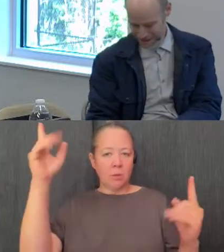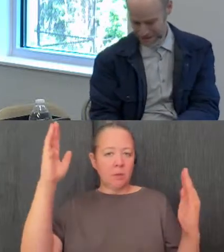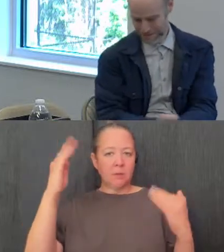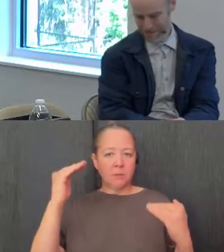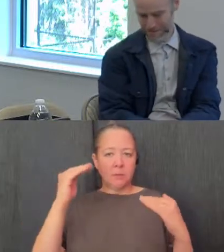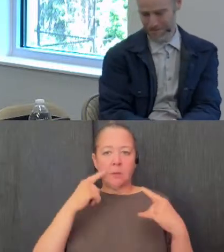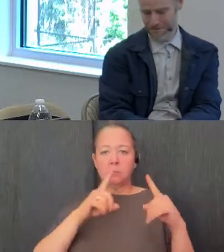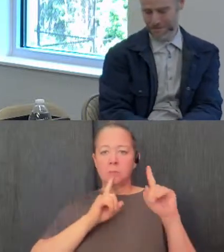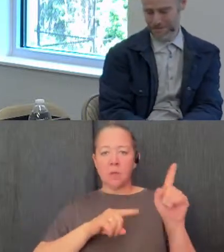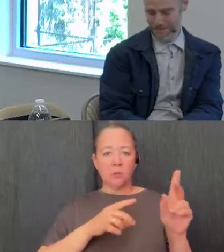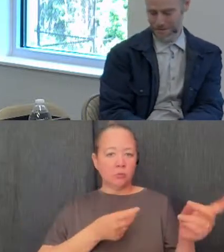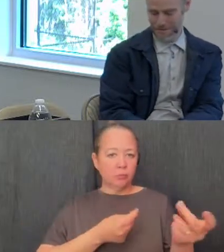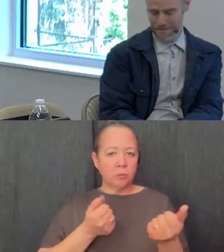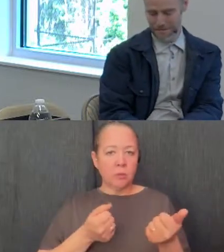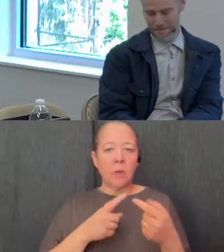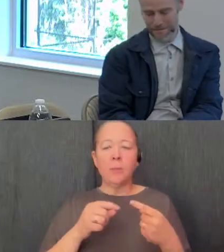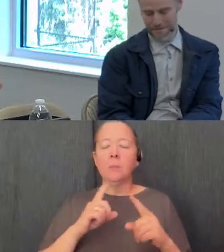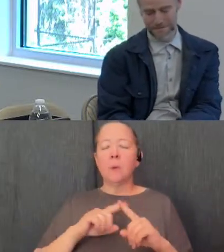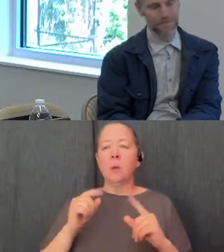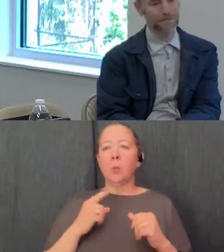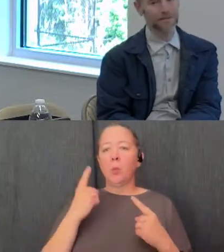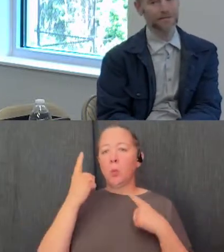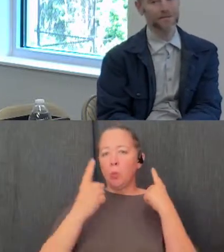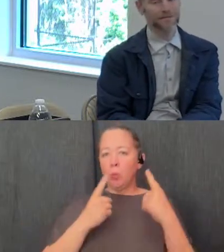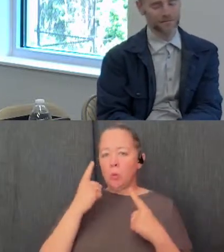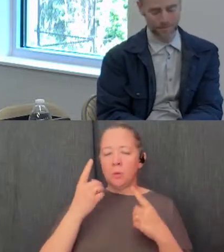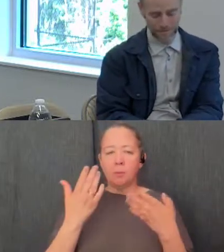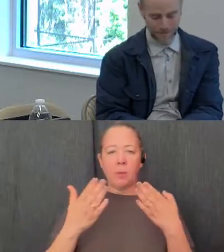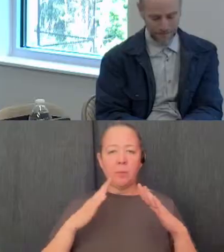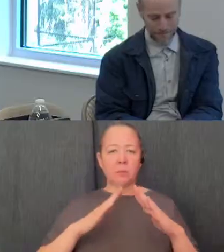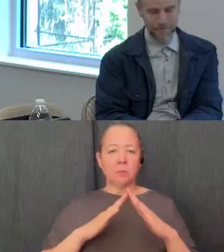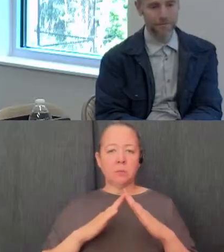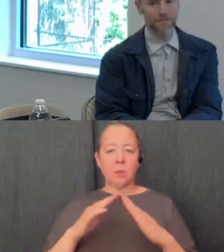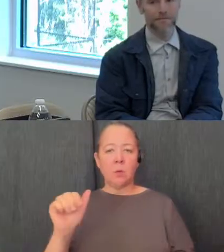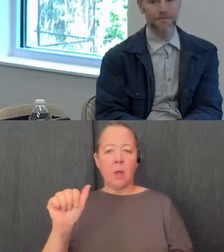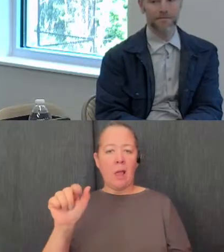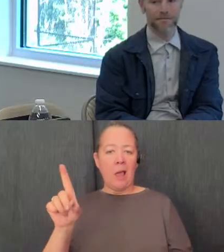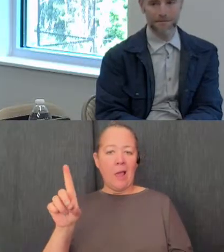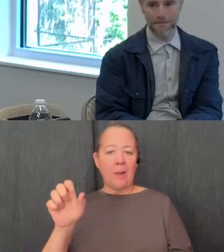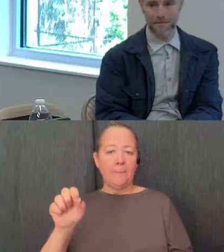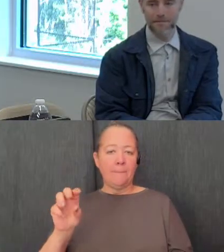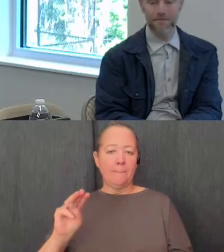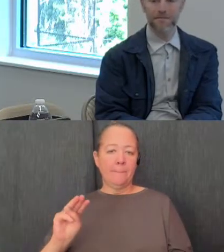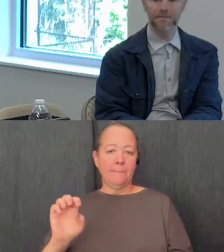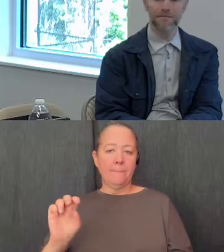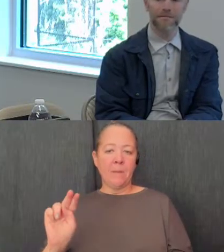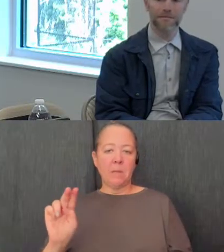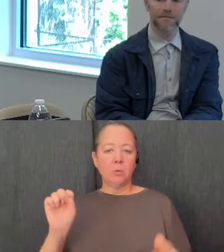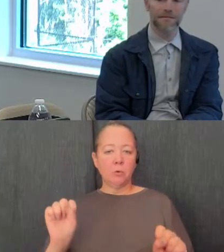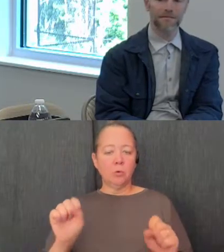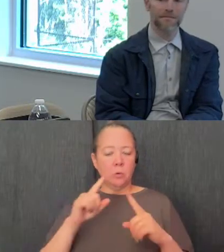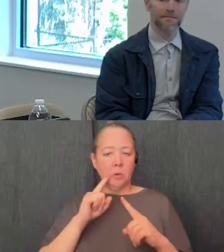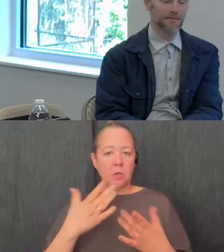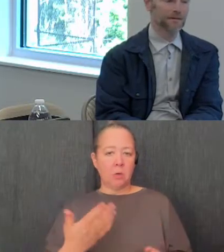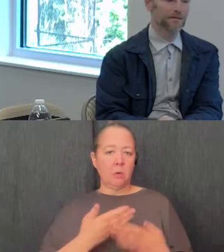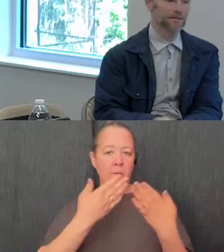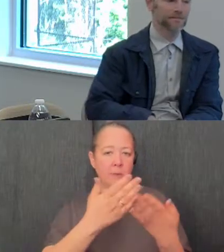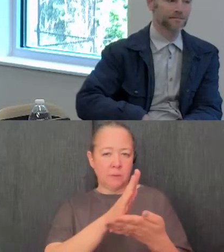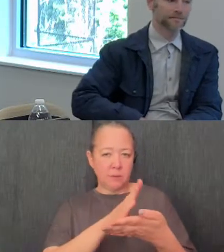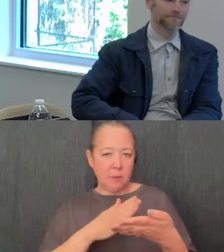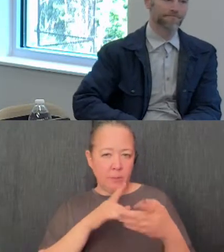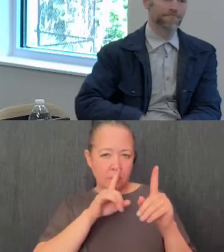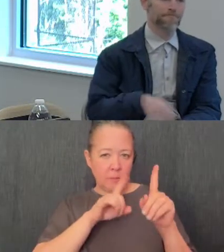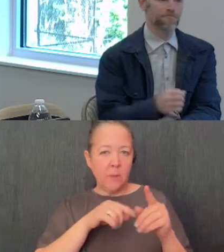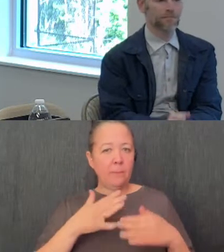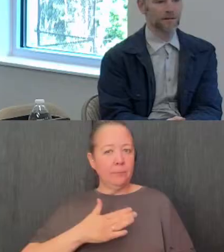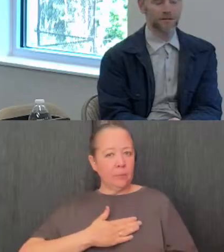could answer a question or two. Then I have a couple of suggestions. It's my understanding, in looking at